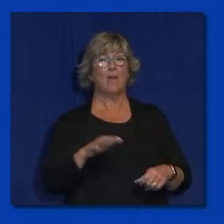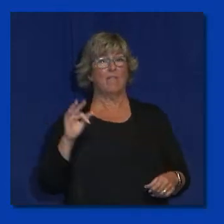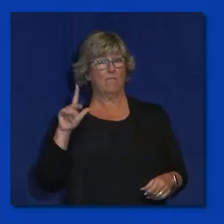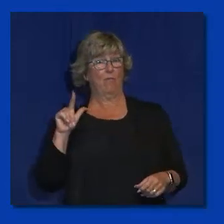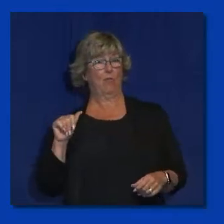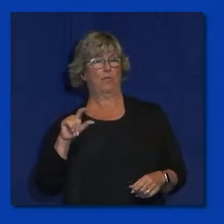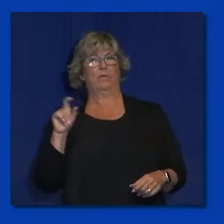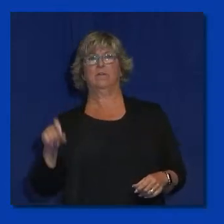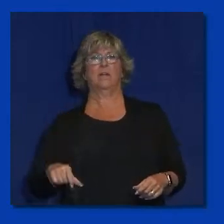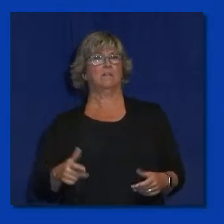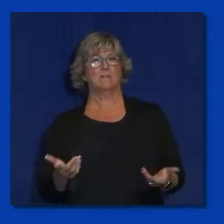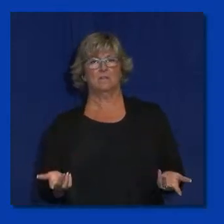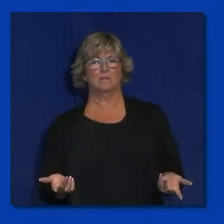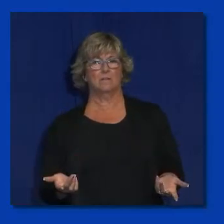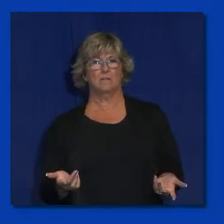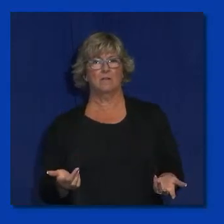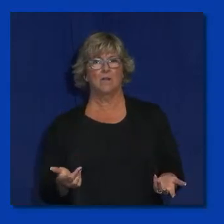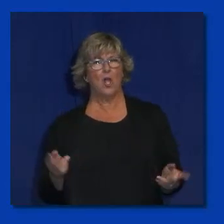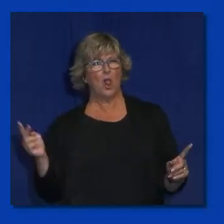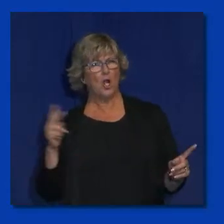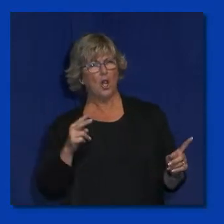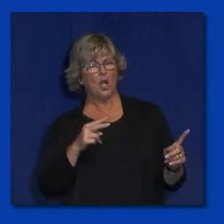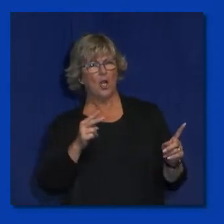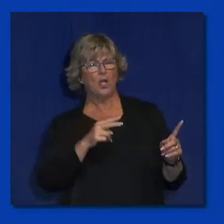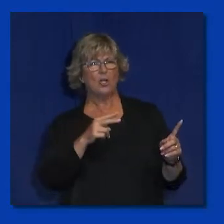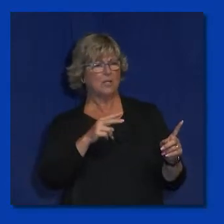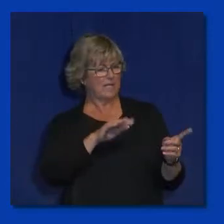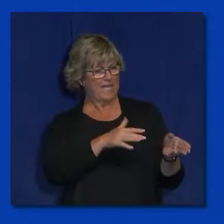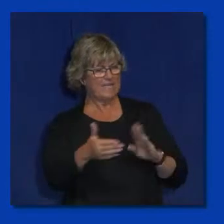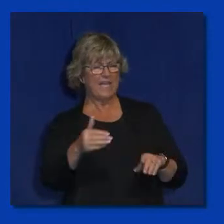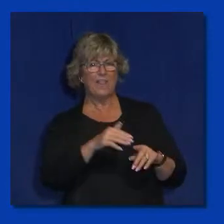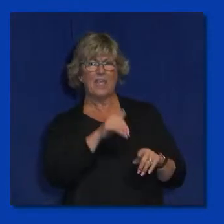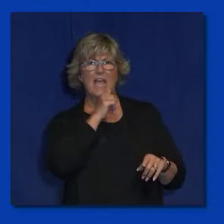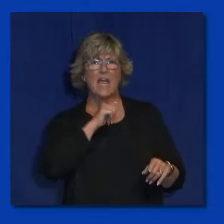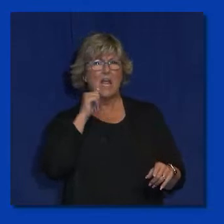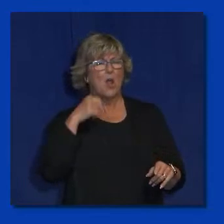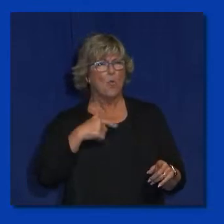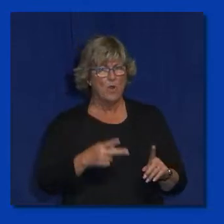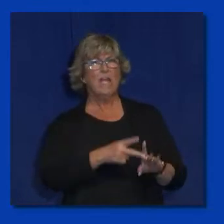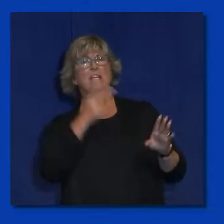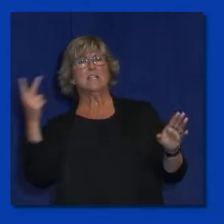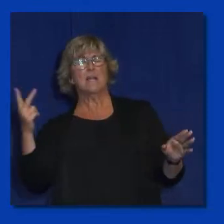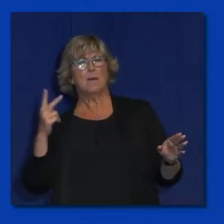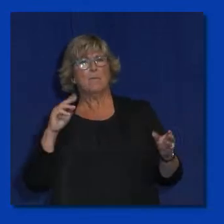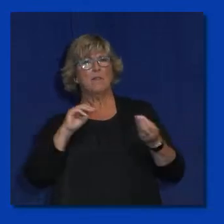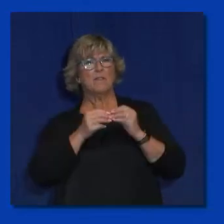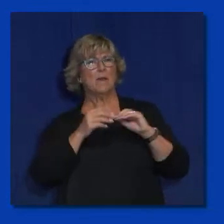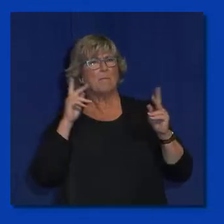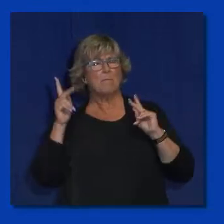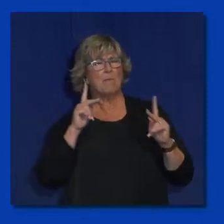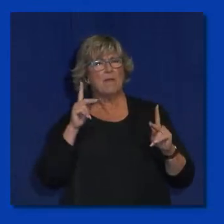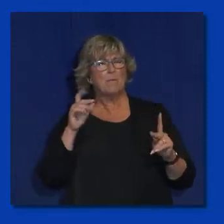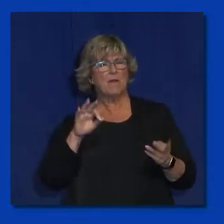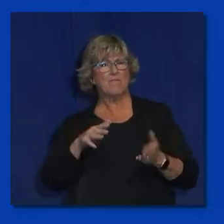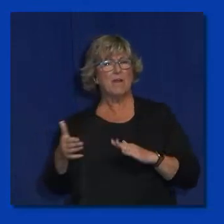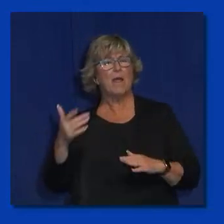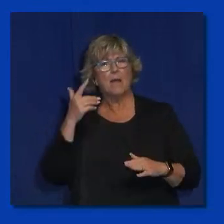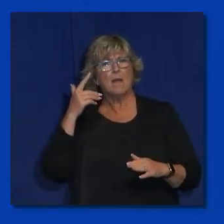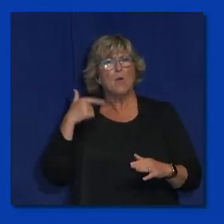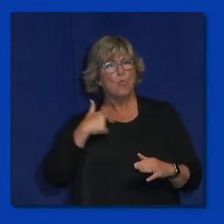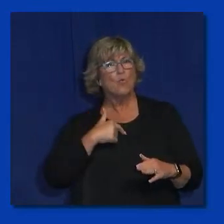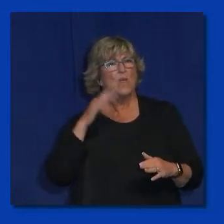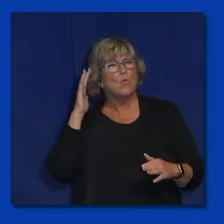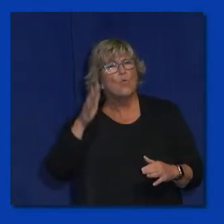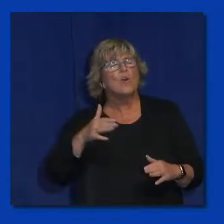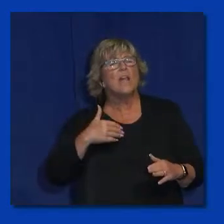Texas, just looking at the death rates in Arizona, we would have almost double the number of people that died because of COVID.